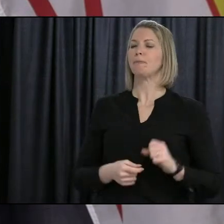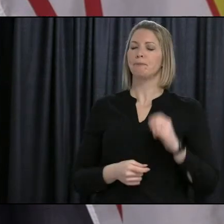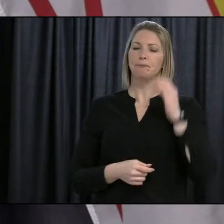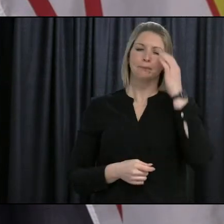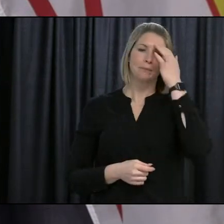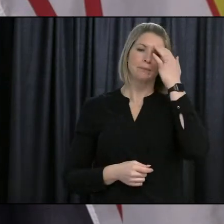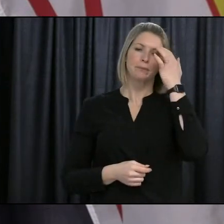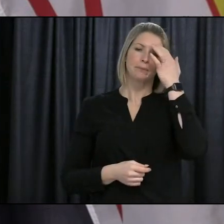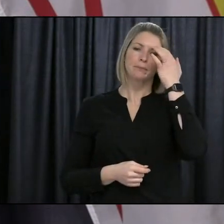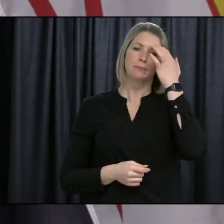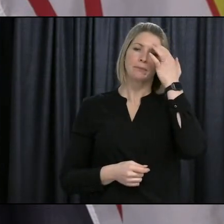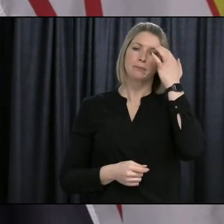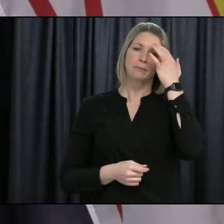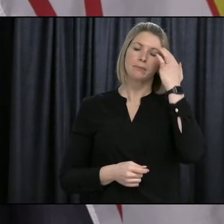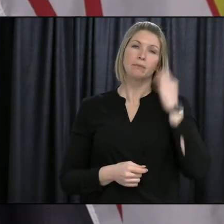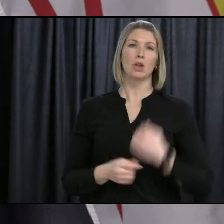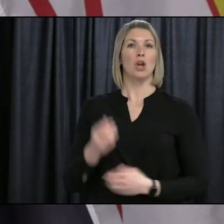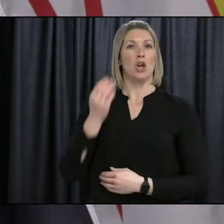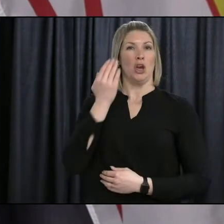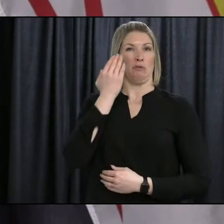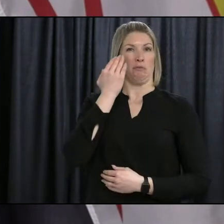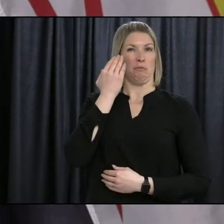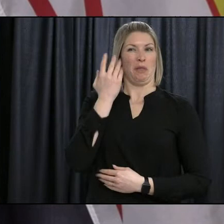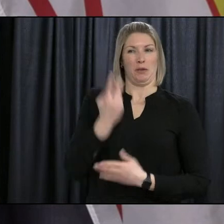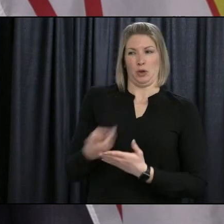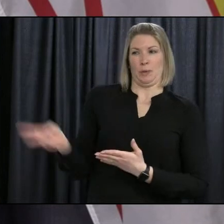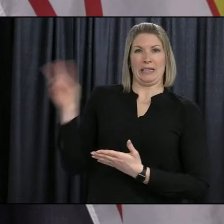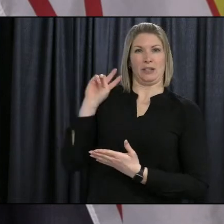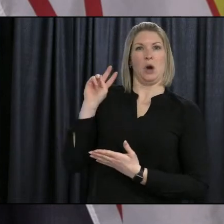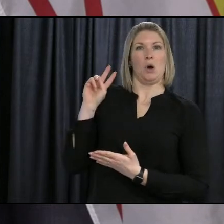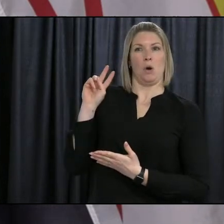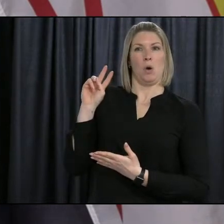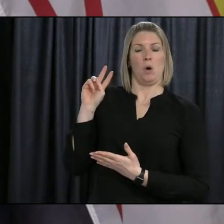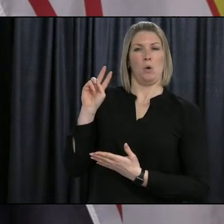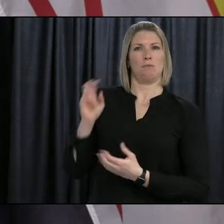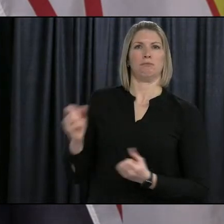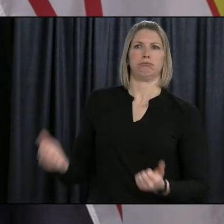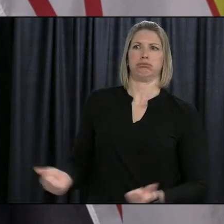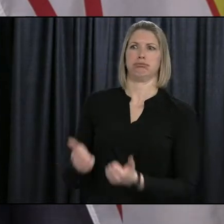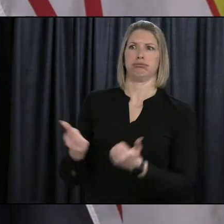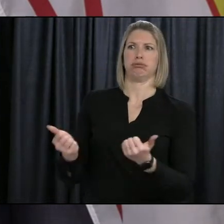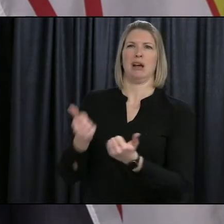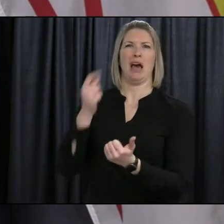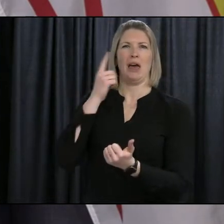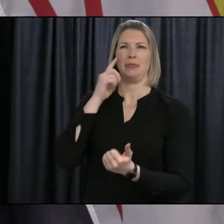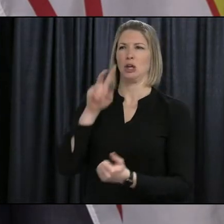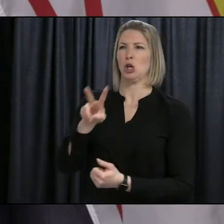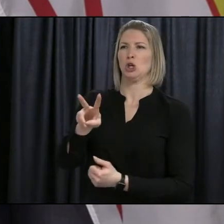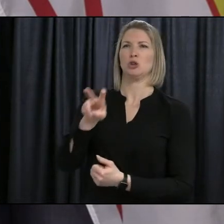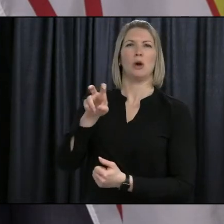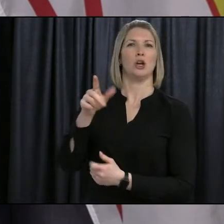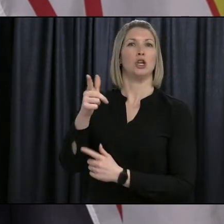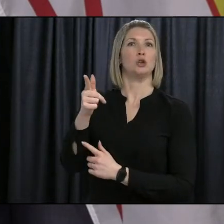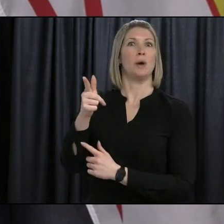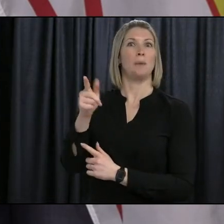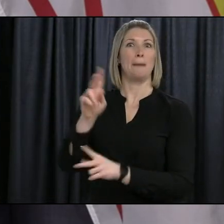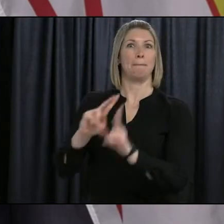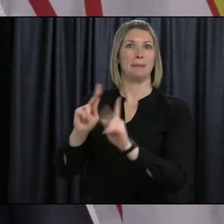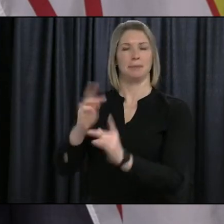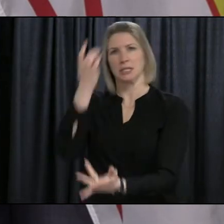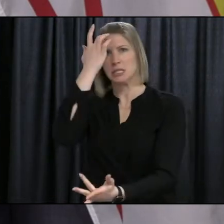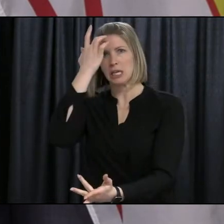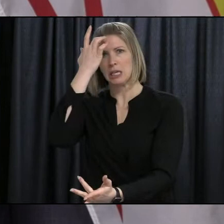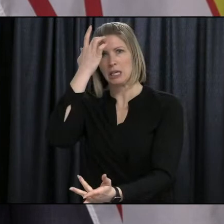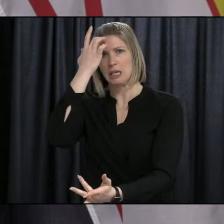looked at a lot of these students who tested positive and, school age, there was over 221 people in